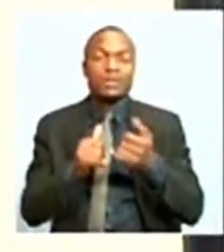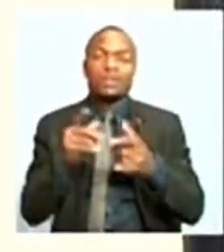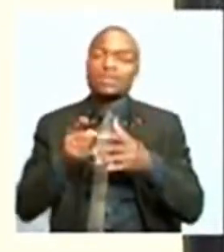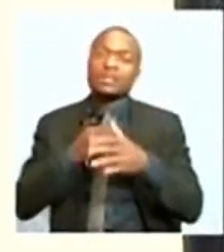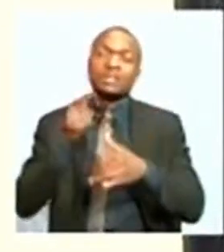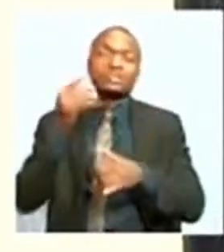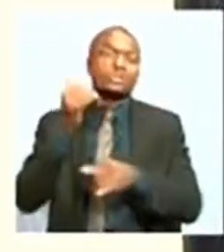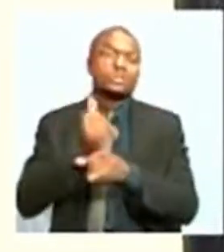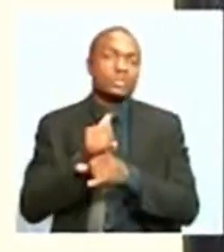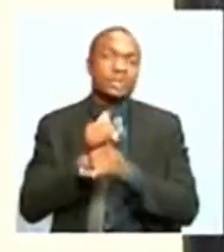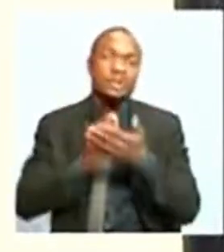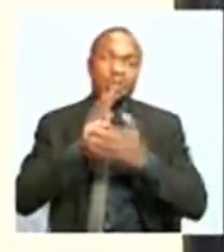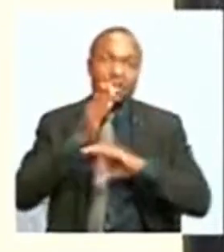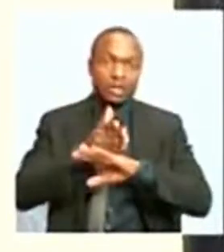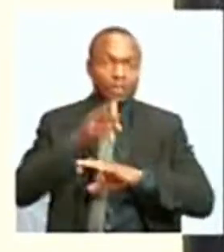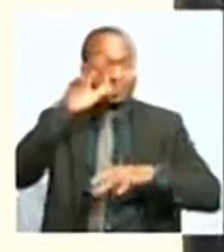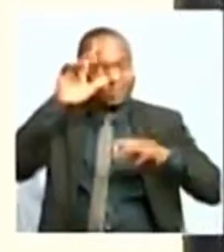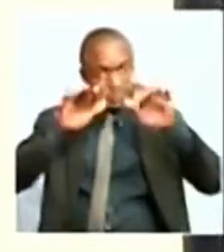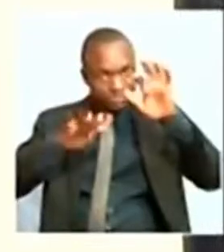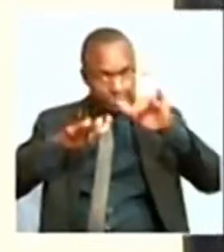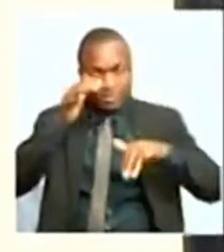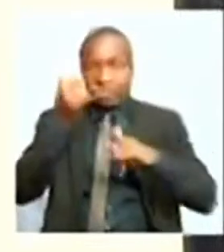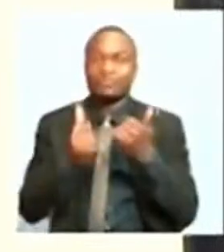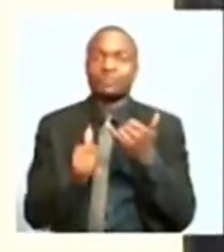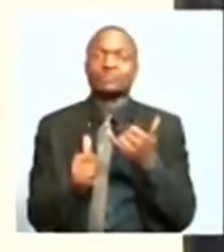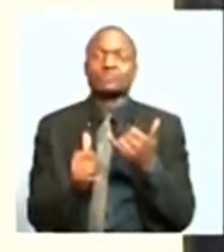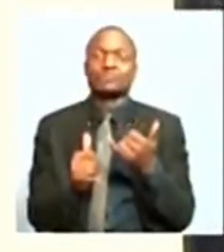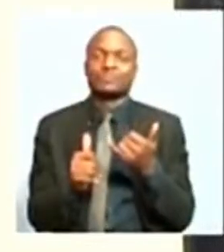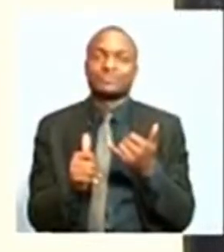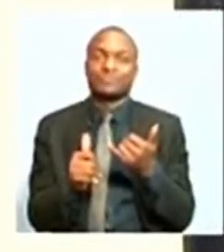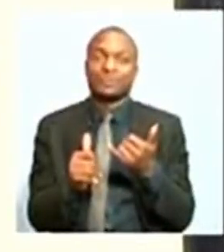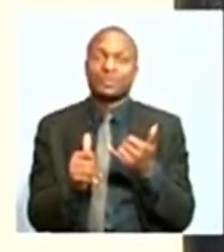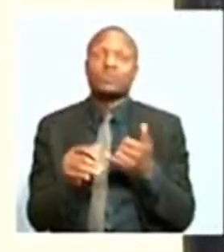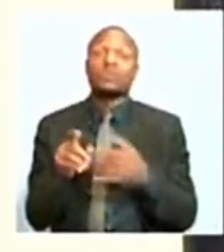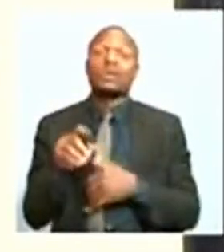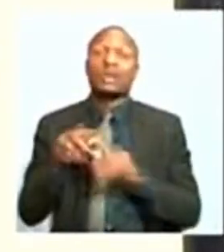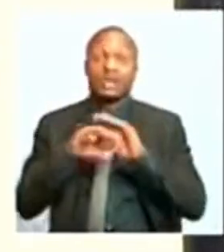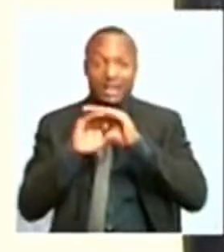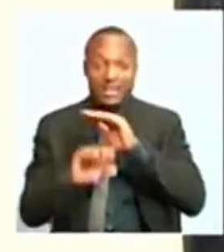done. So we are under a lot of pressure.